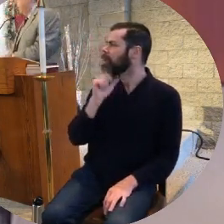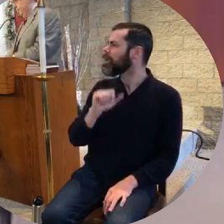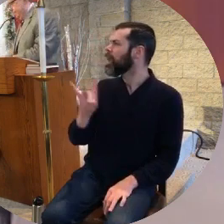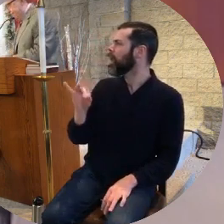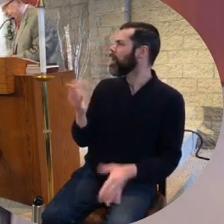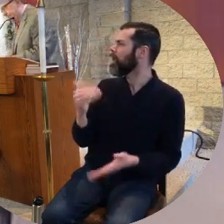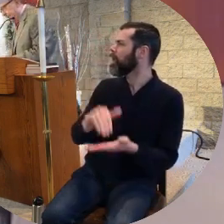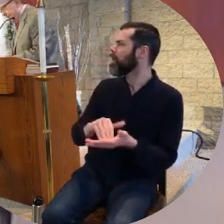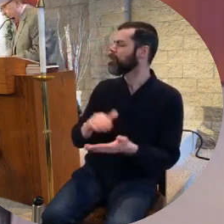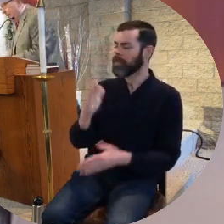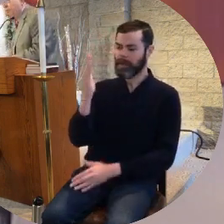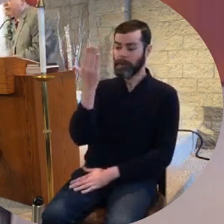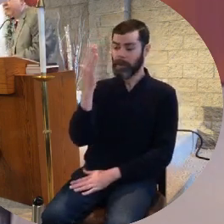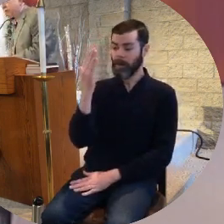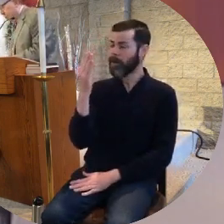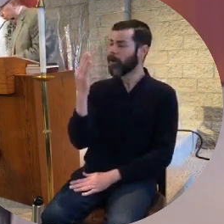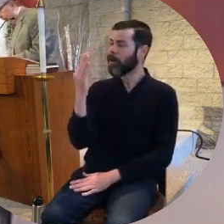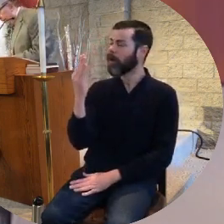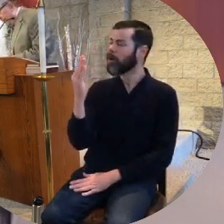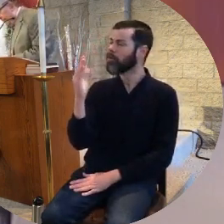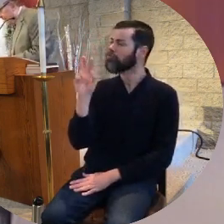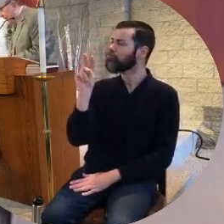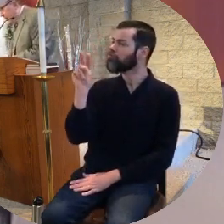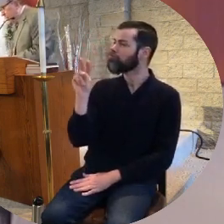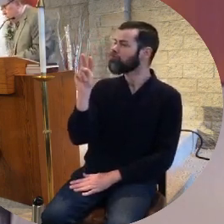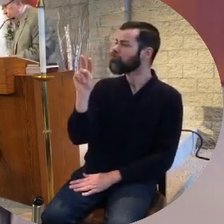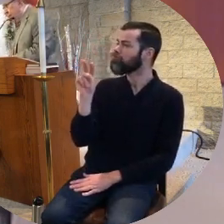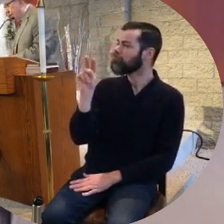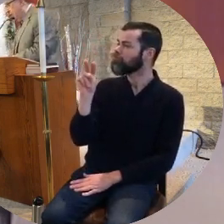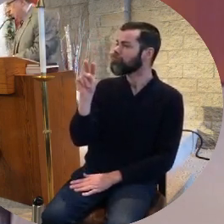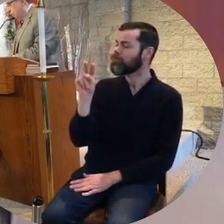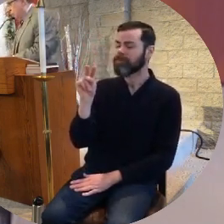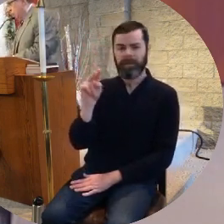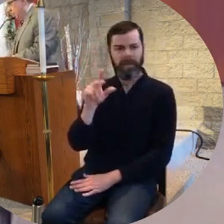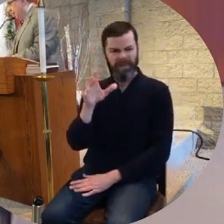mirror? On the morning of her birthday, he rose early,